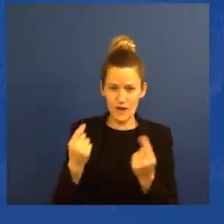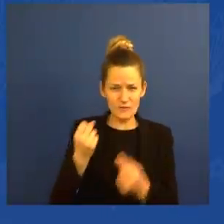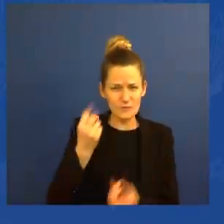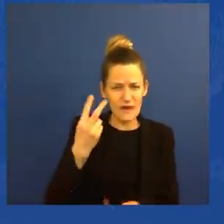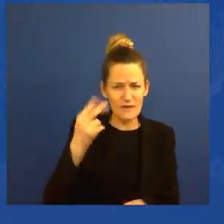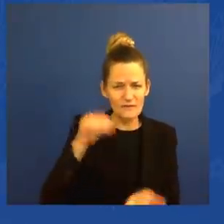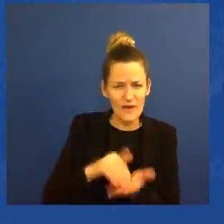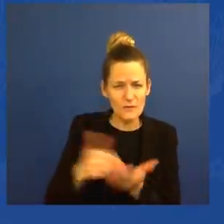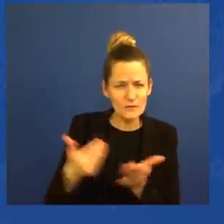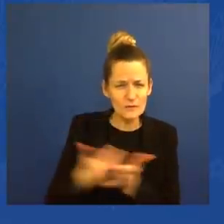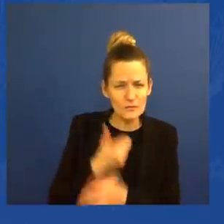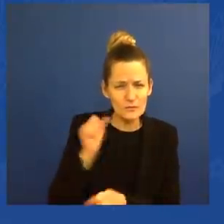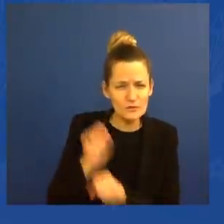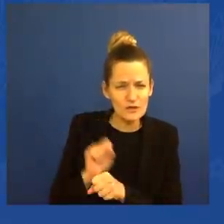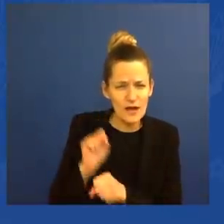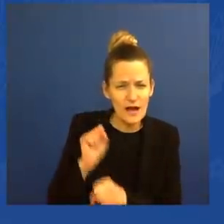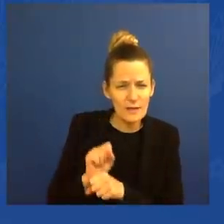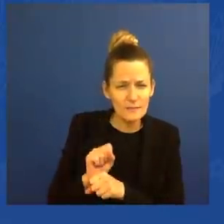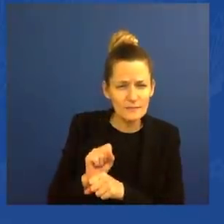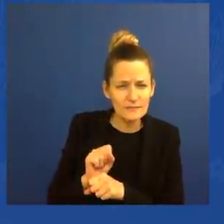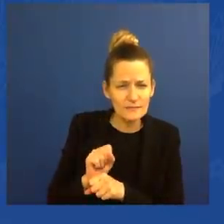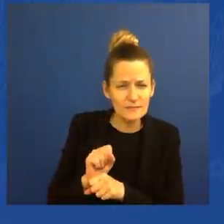workers making an average of